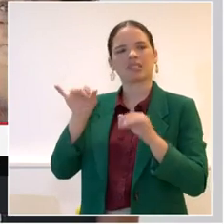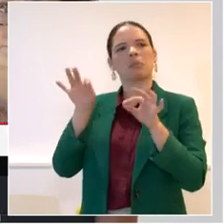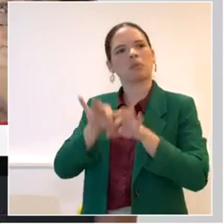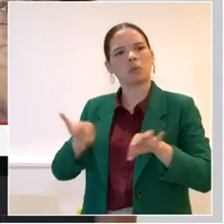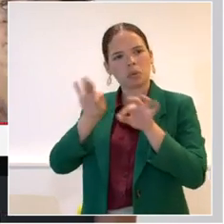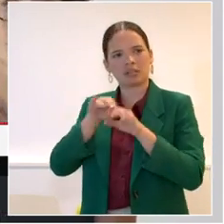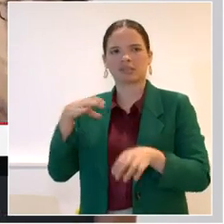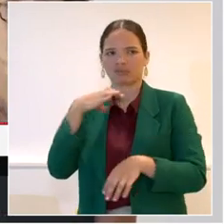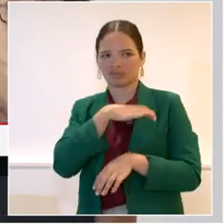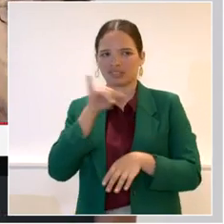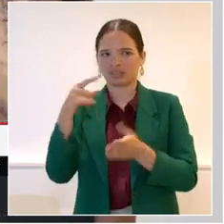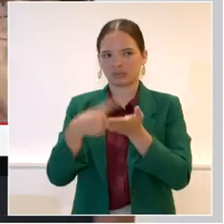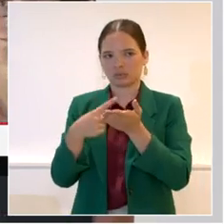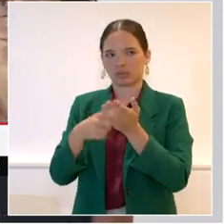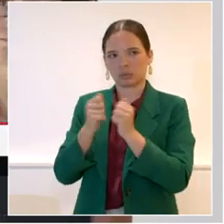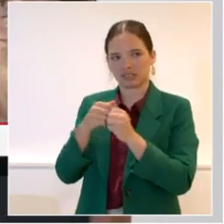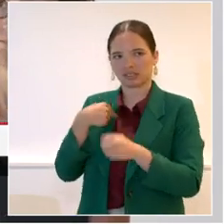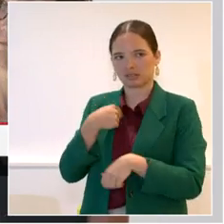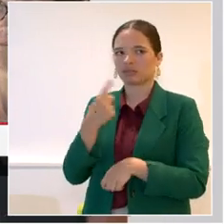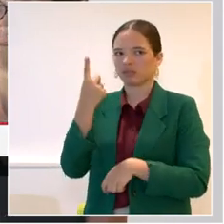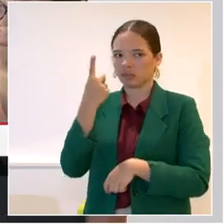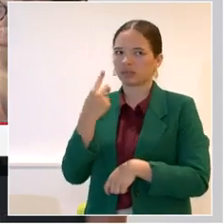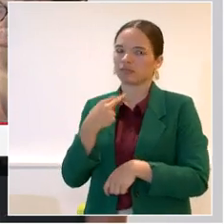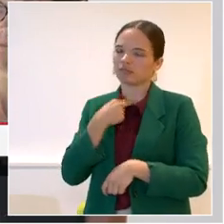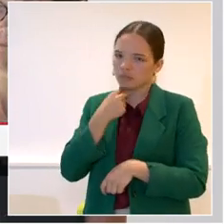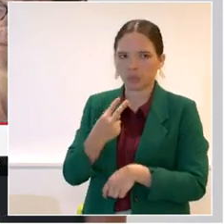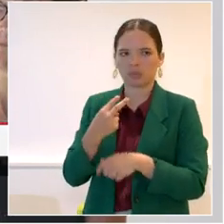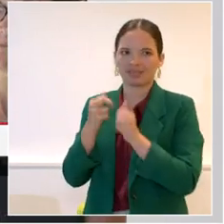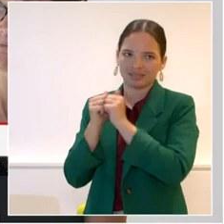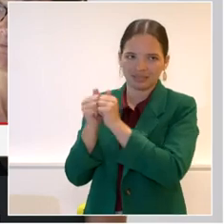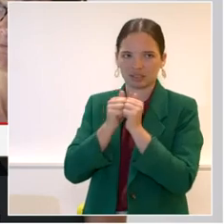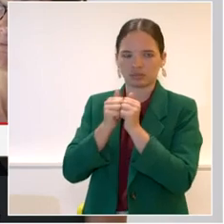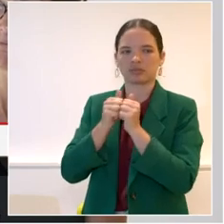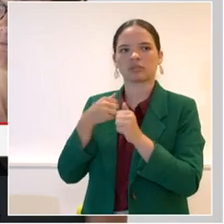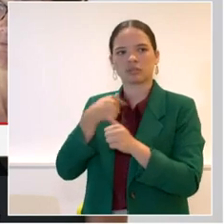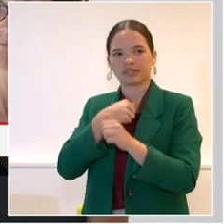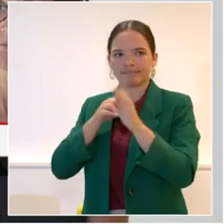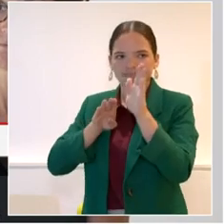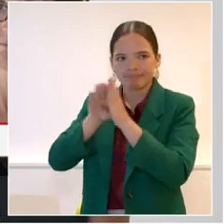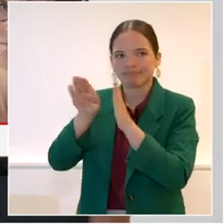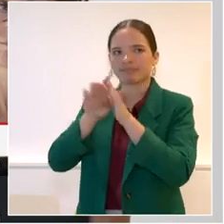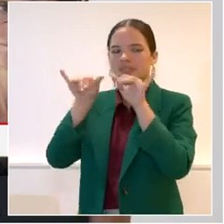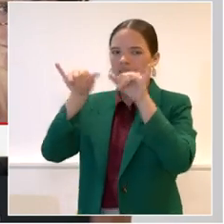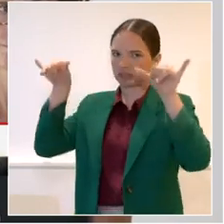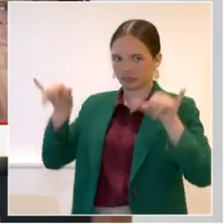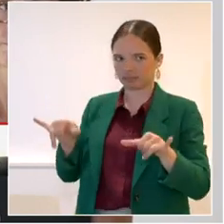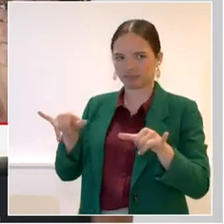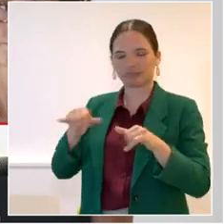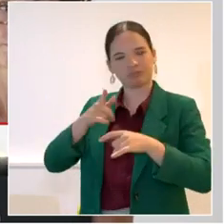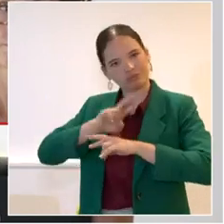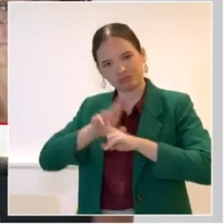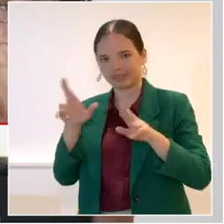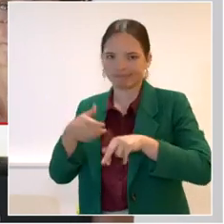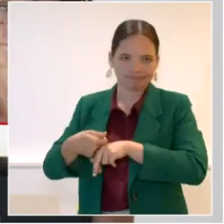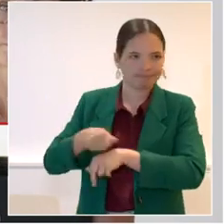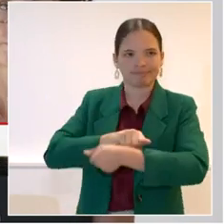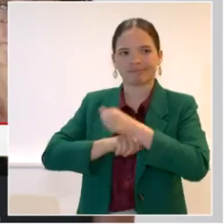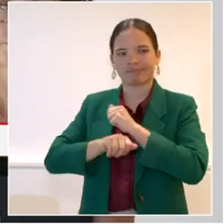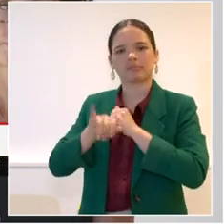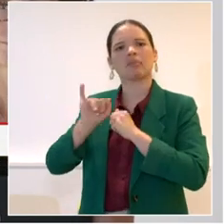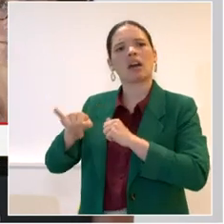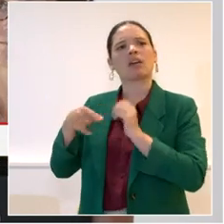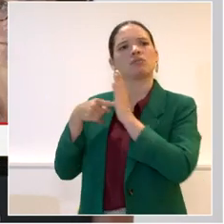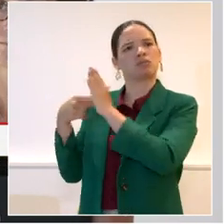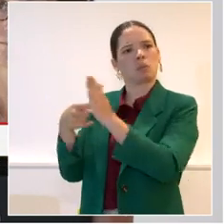me with one voice, that we have built a system that is robust and that is showing that it can work